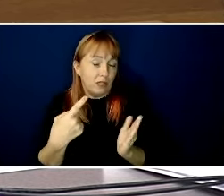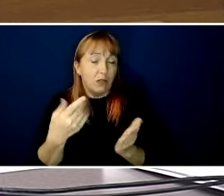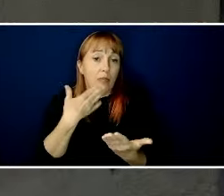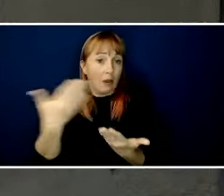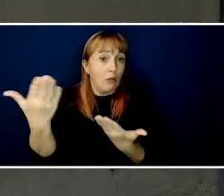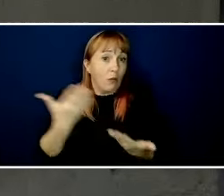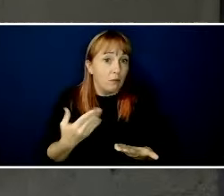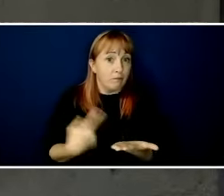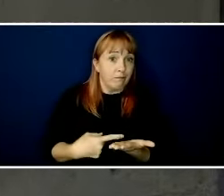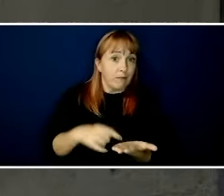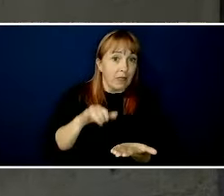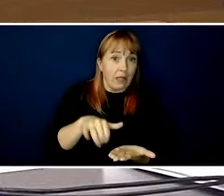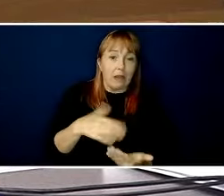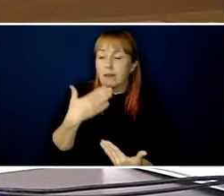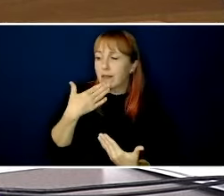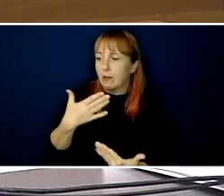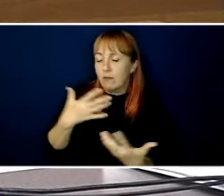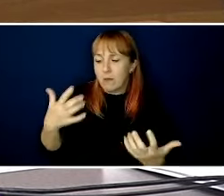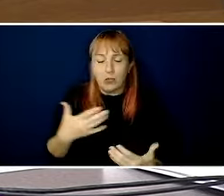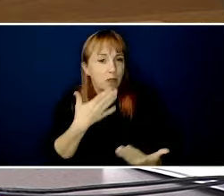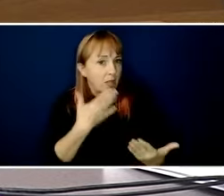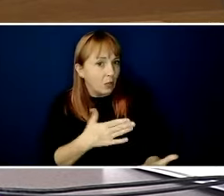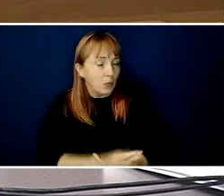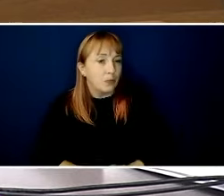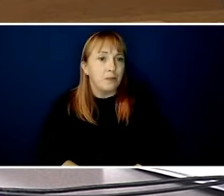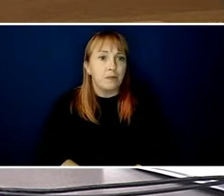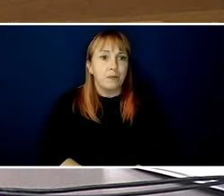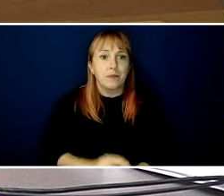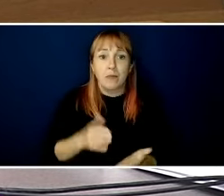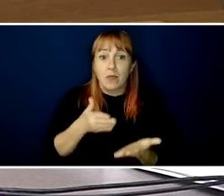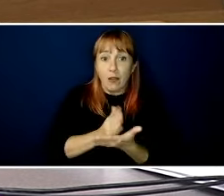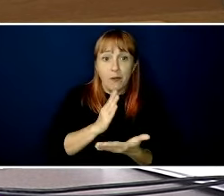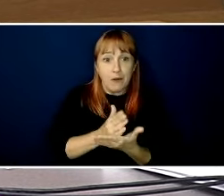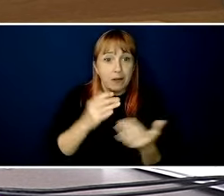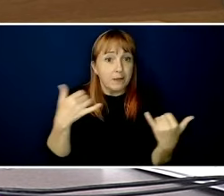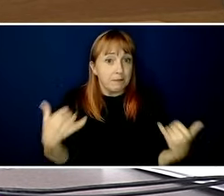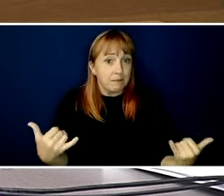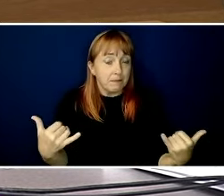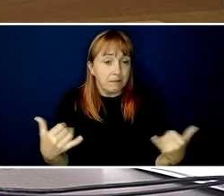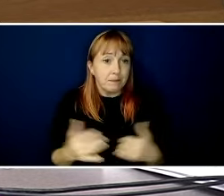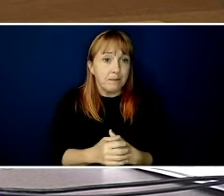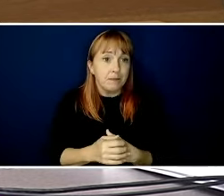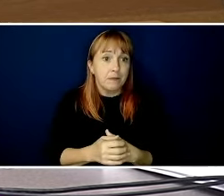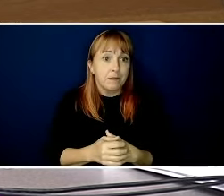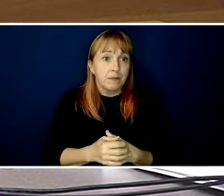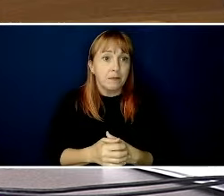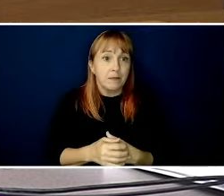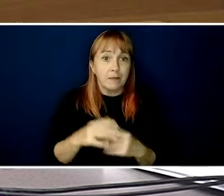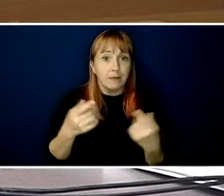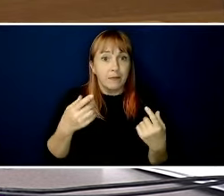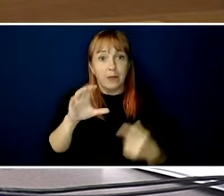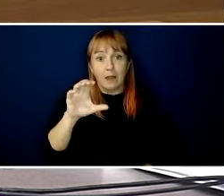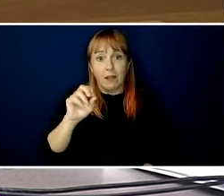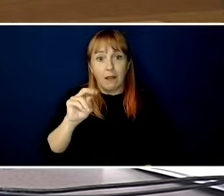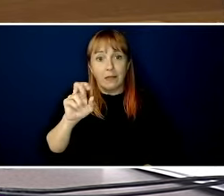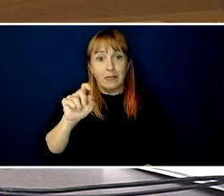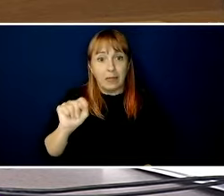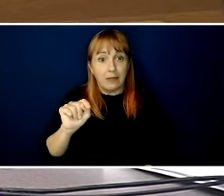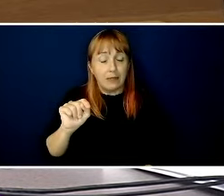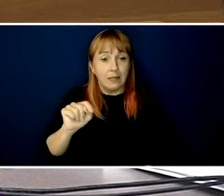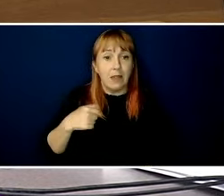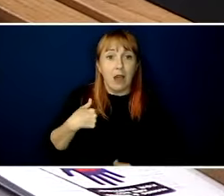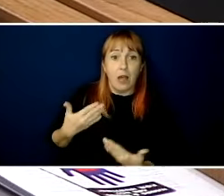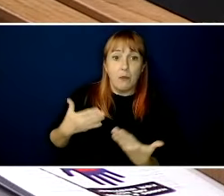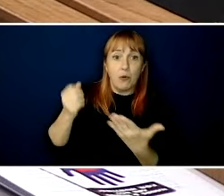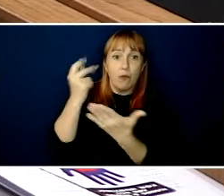Okay. Thank you very much. Thank you. All right. We are on to the consent calendar. Councillor Stapleton. I move approval of